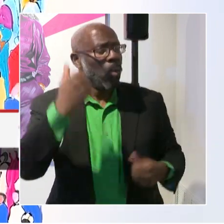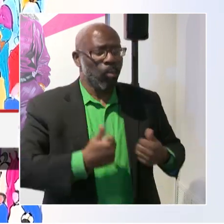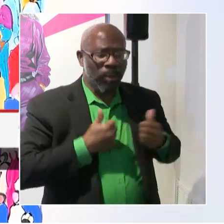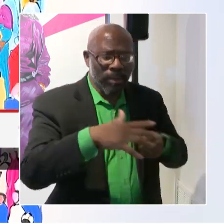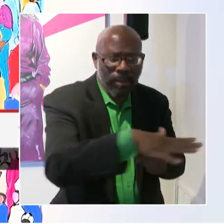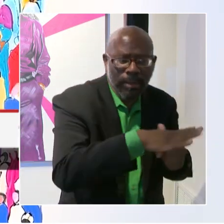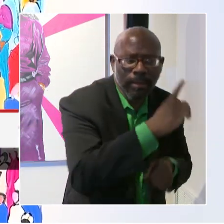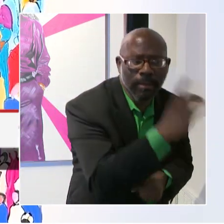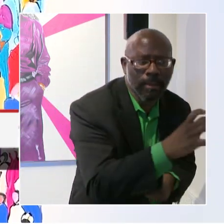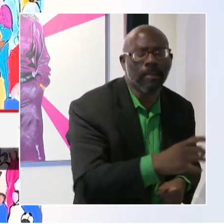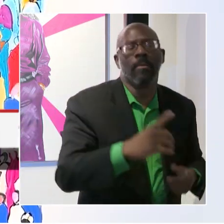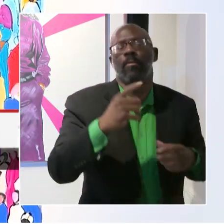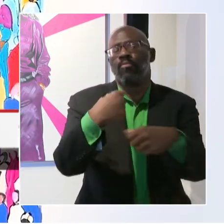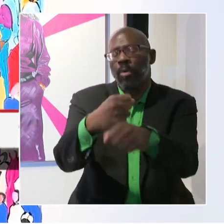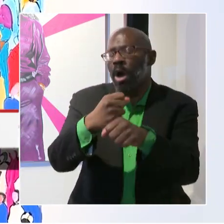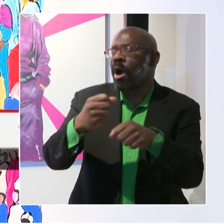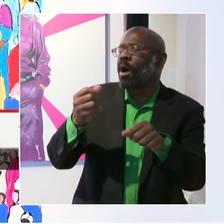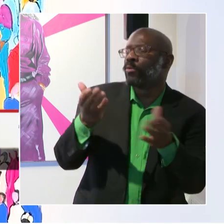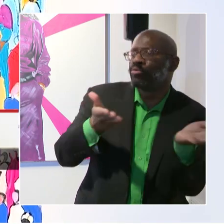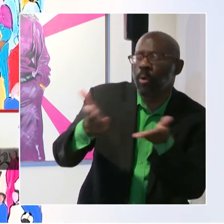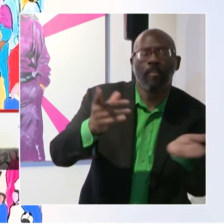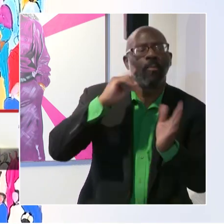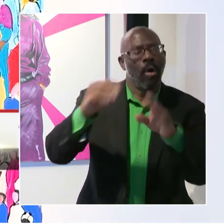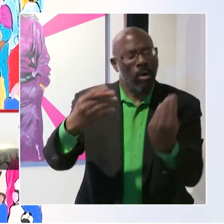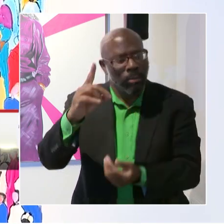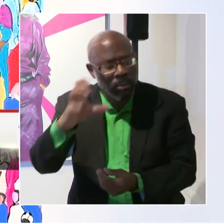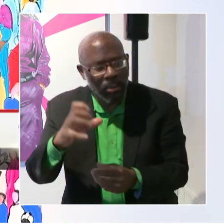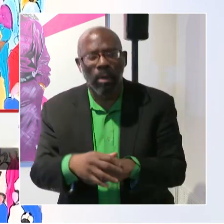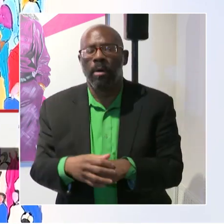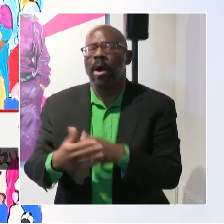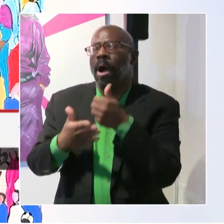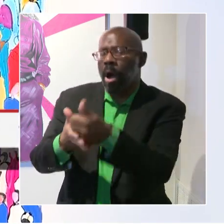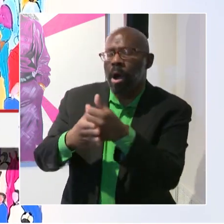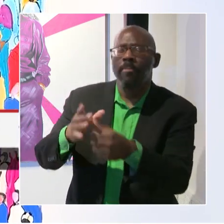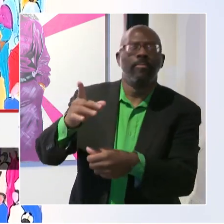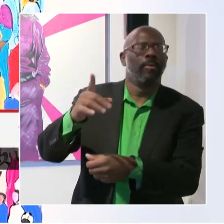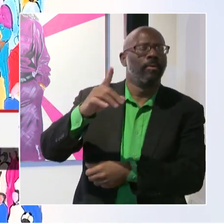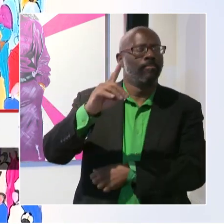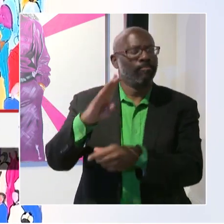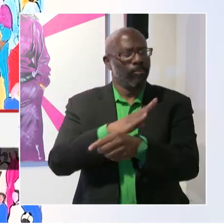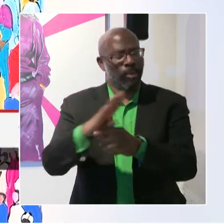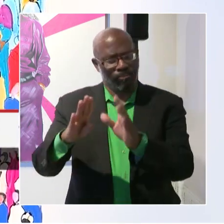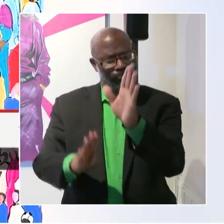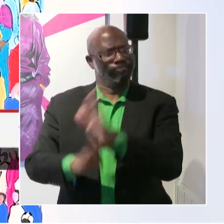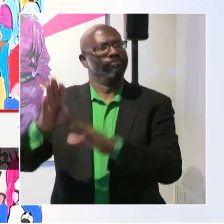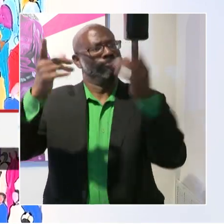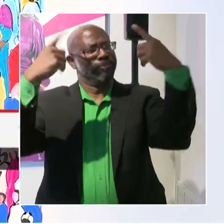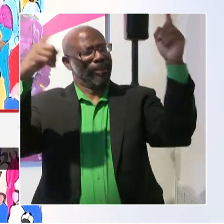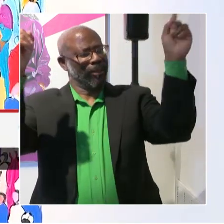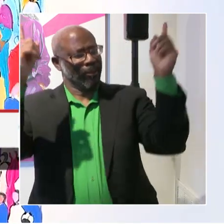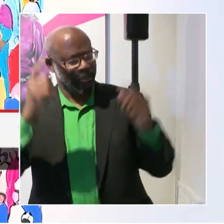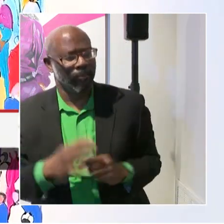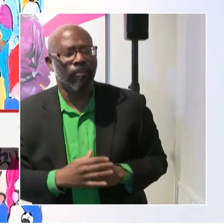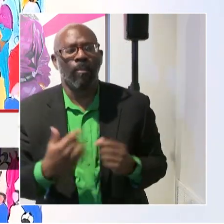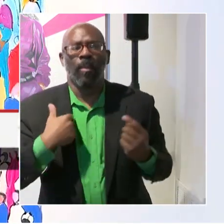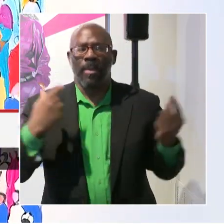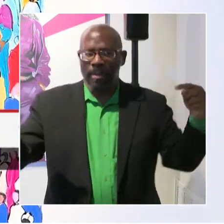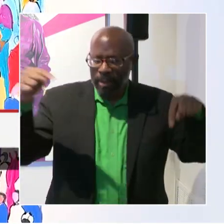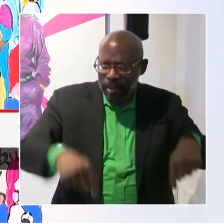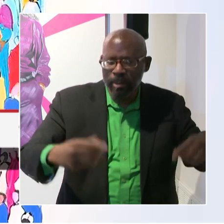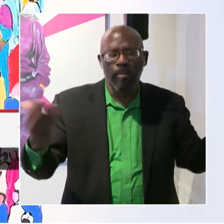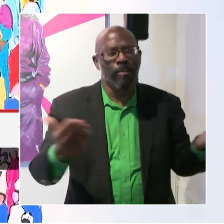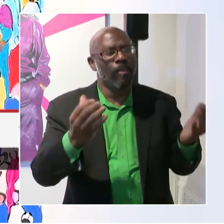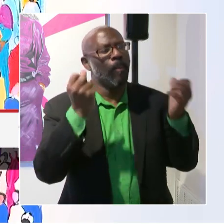neighborhoods thrive. In fact, we are here today with a number of DC makers who are I think there's a